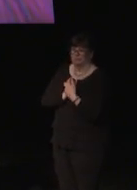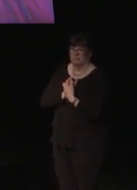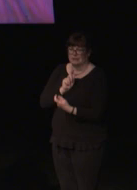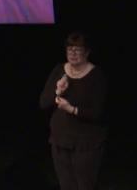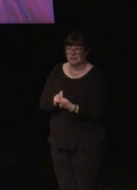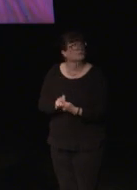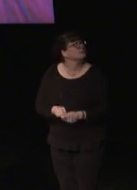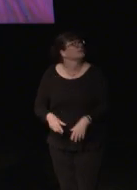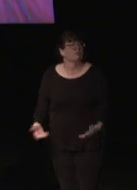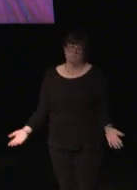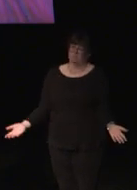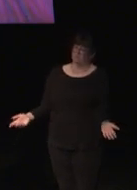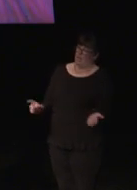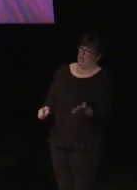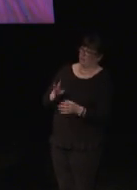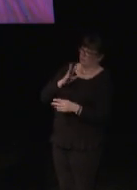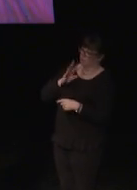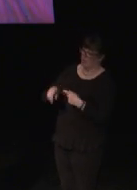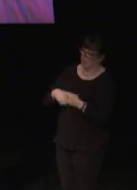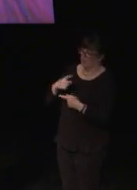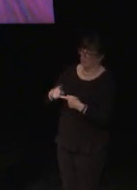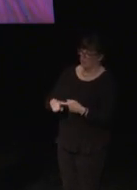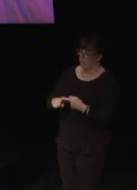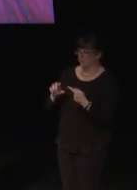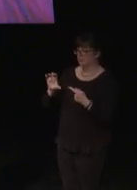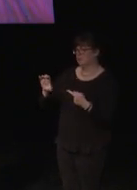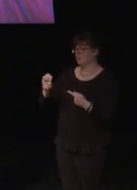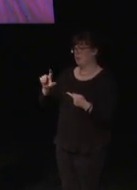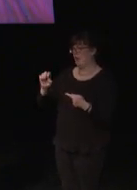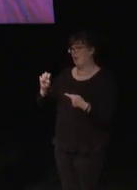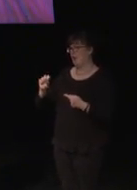So we have to talk about Celeste. How do we not talk about Celeste?